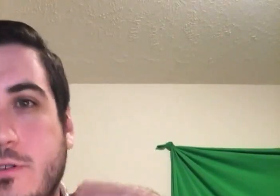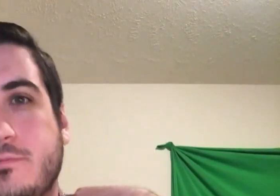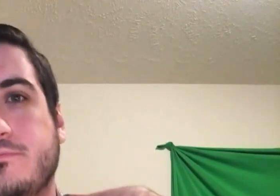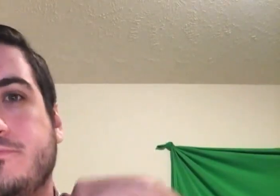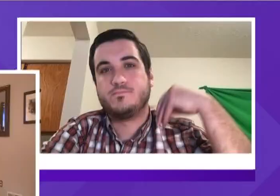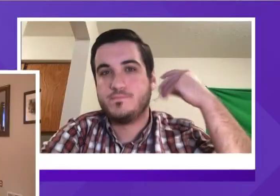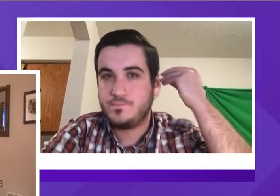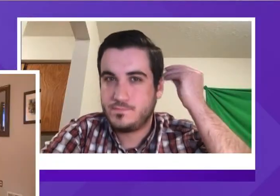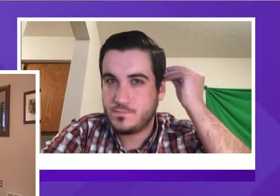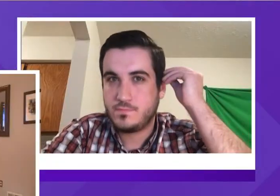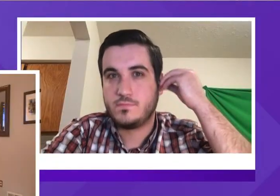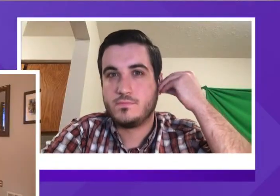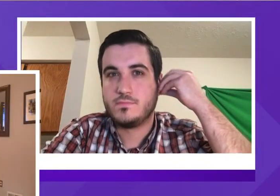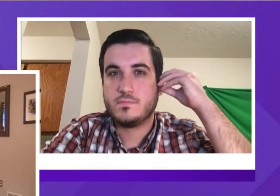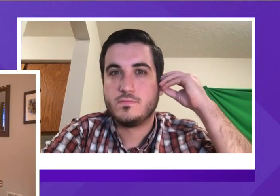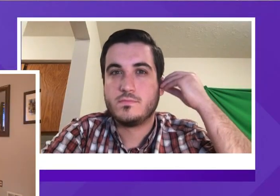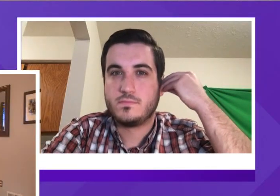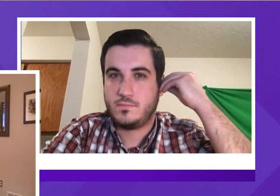faster.